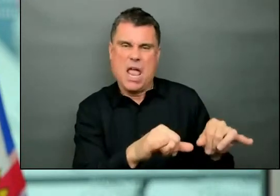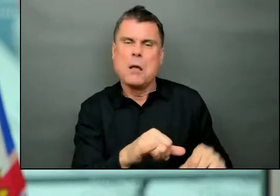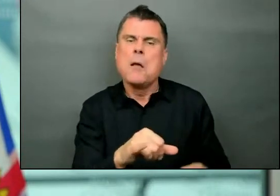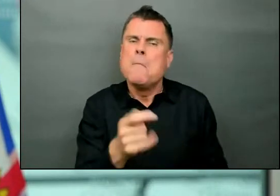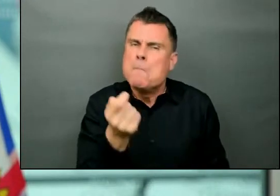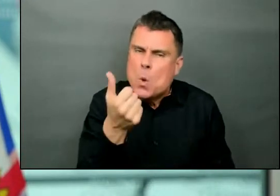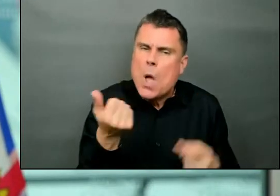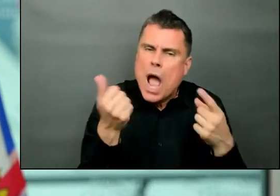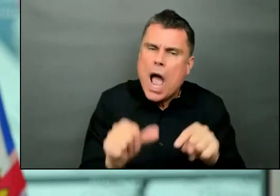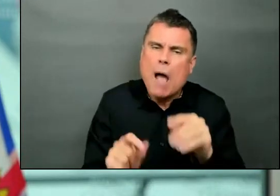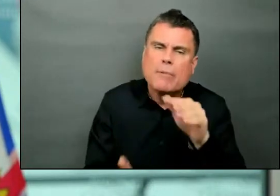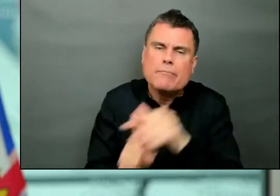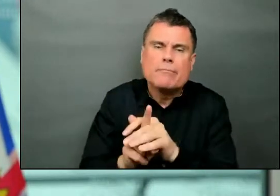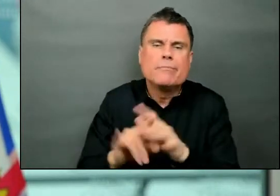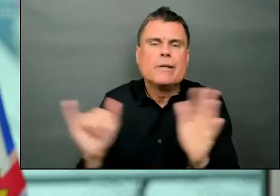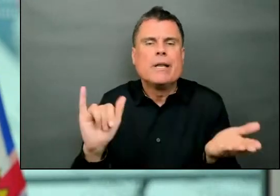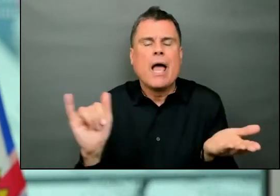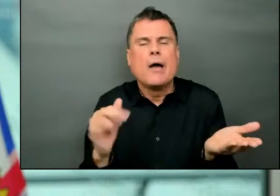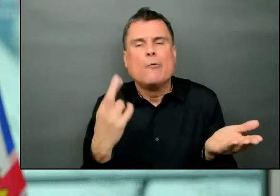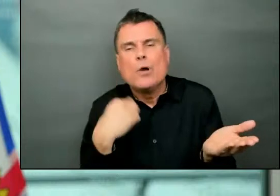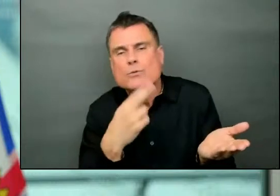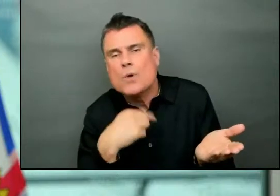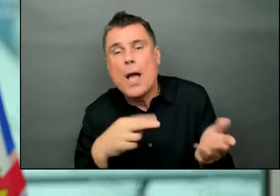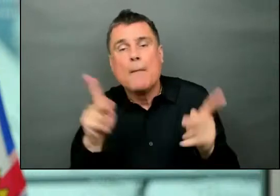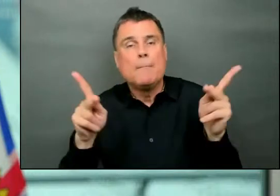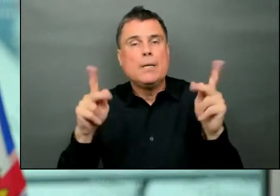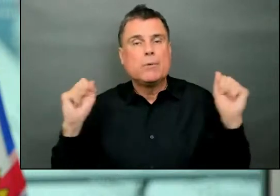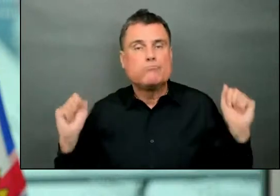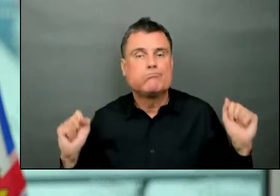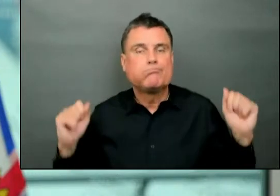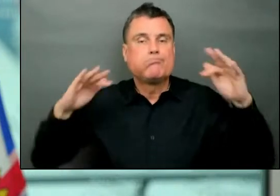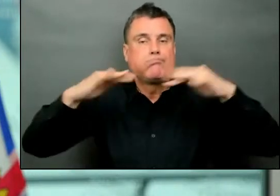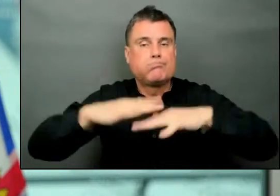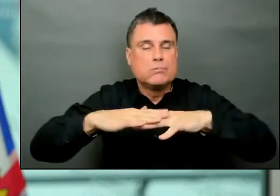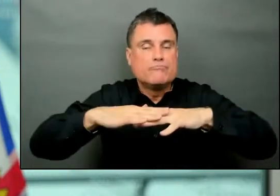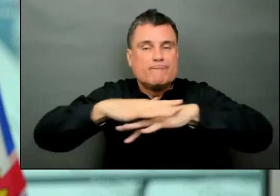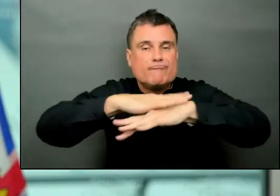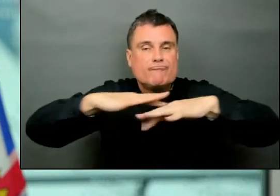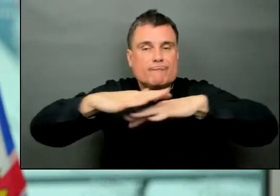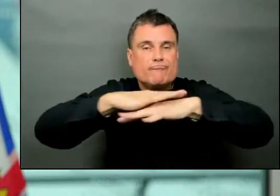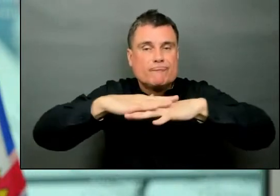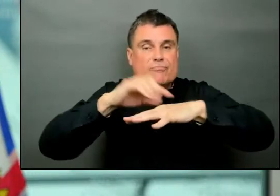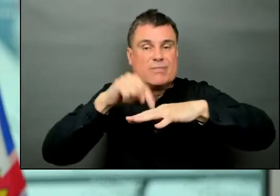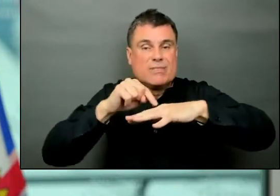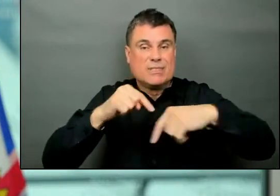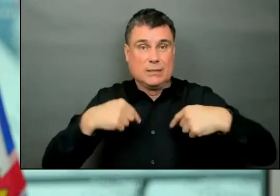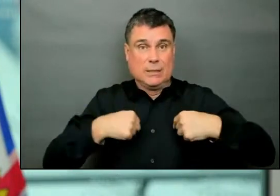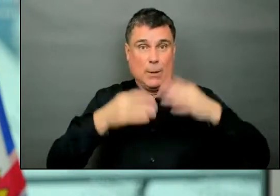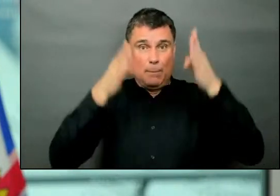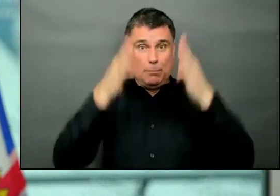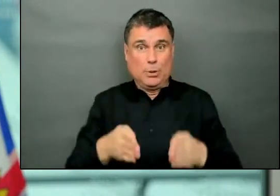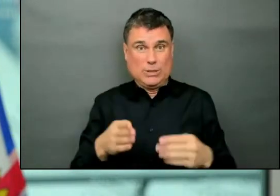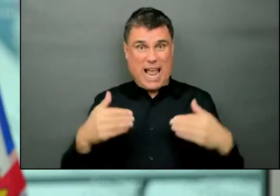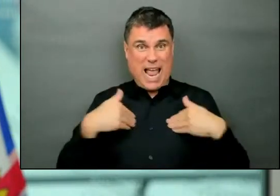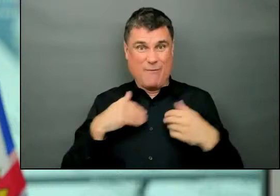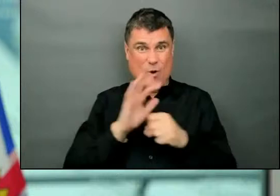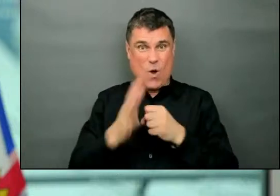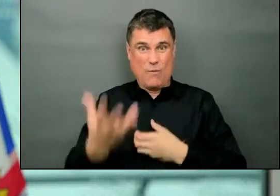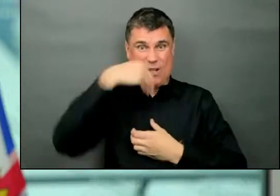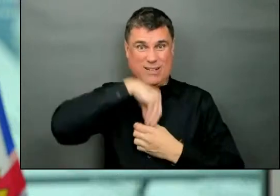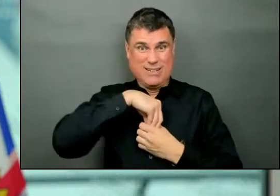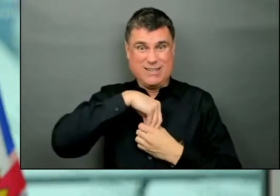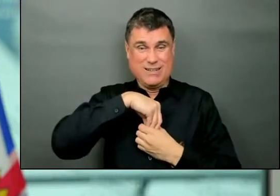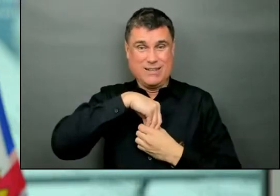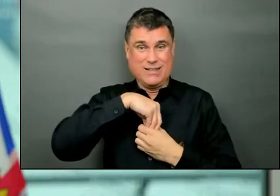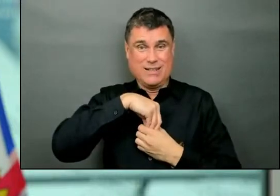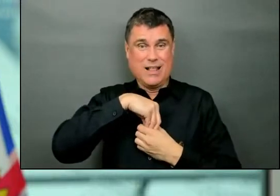restaurant patrons are getting together, and people who are positive are spreading it to others in that situation when